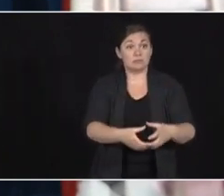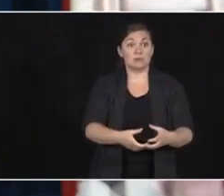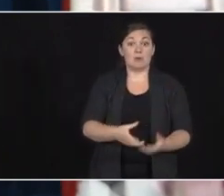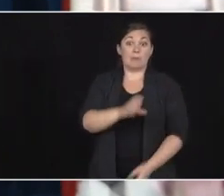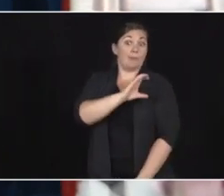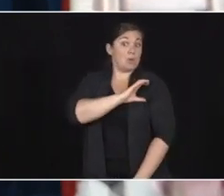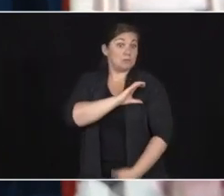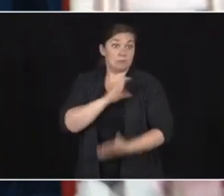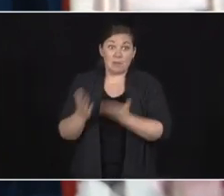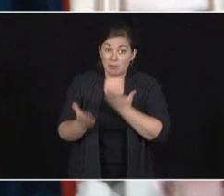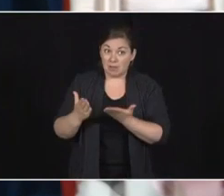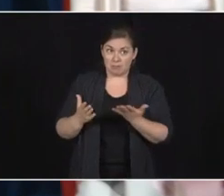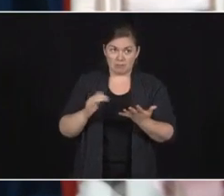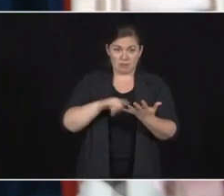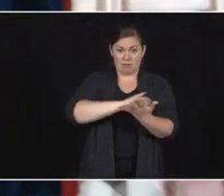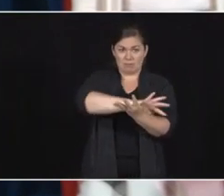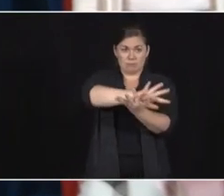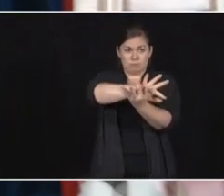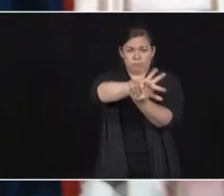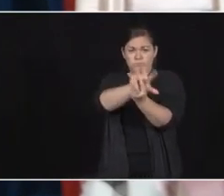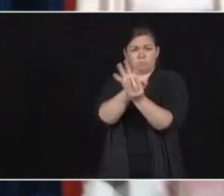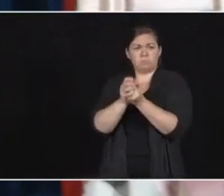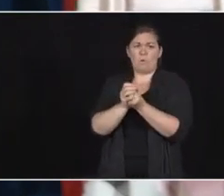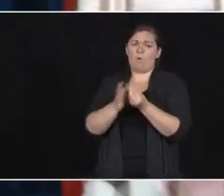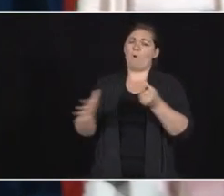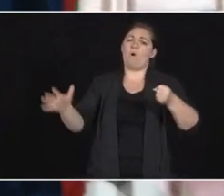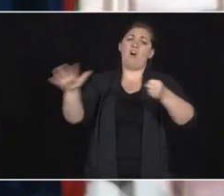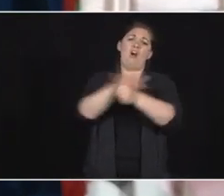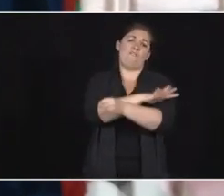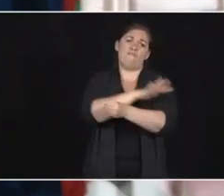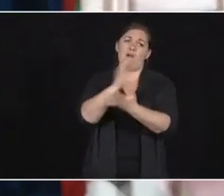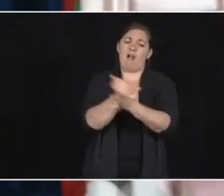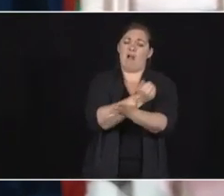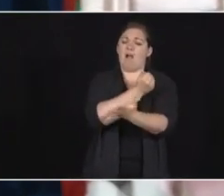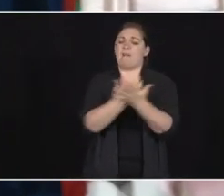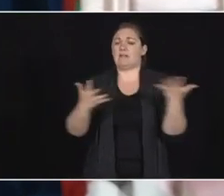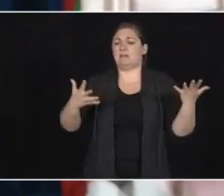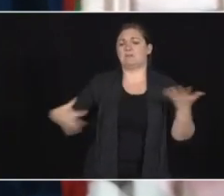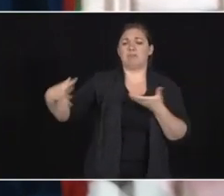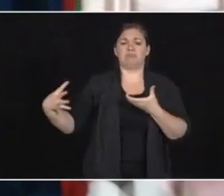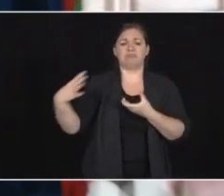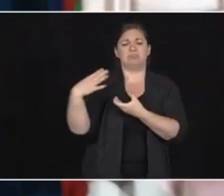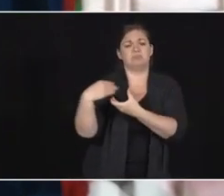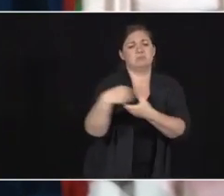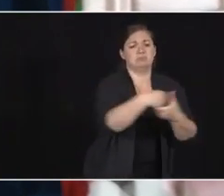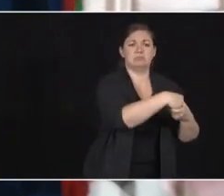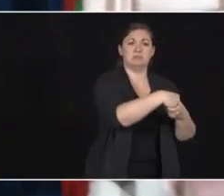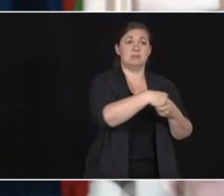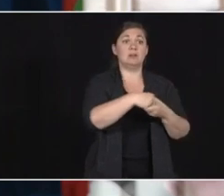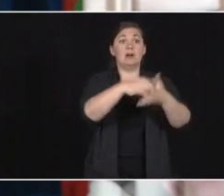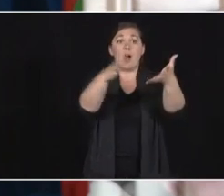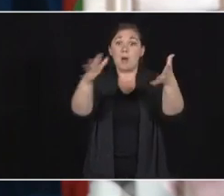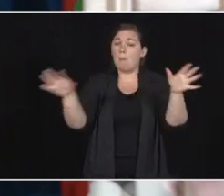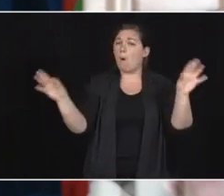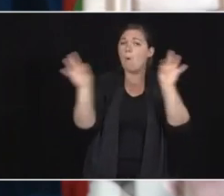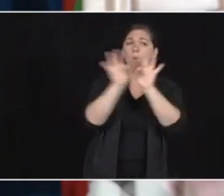corner of long-term care. But the most important is we're going to fix the problem. After decades of